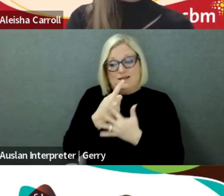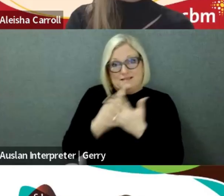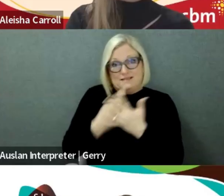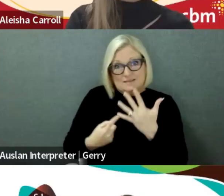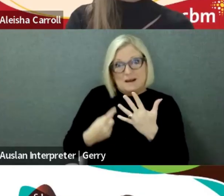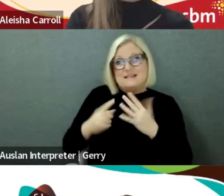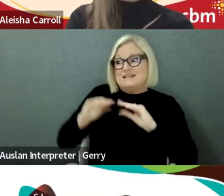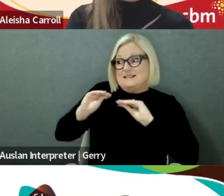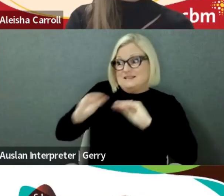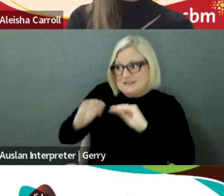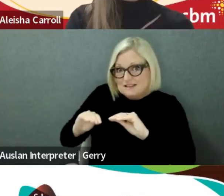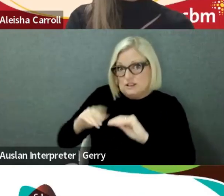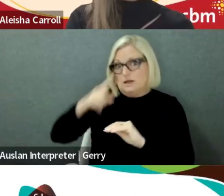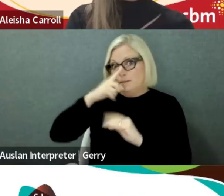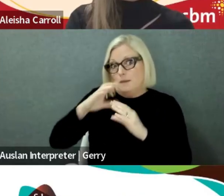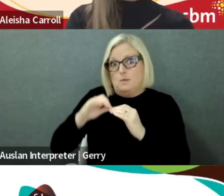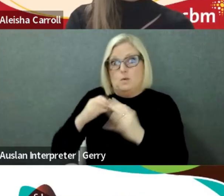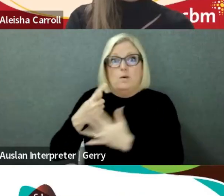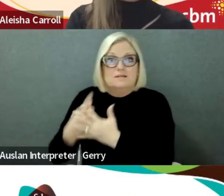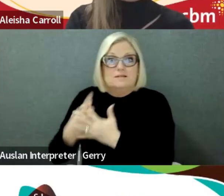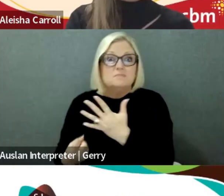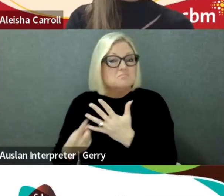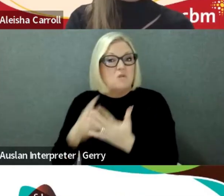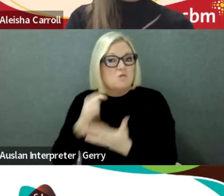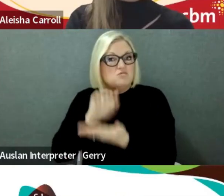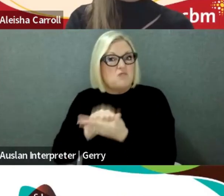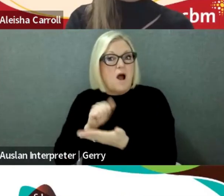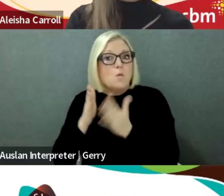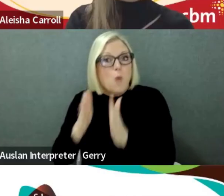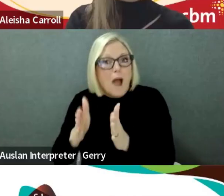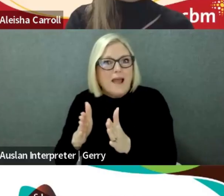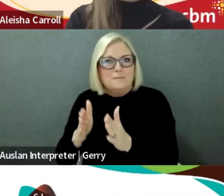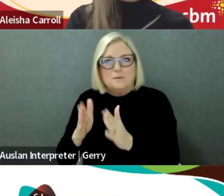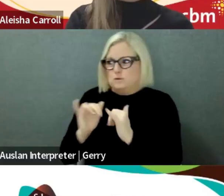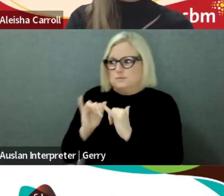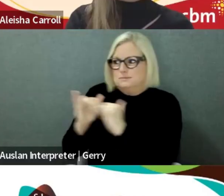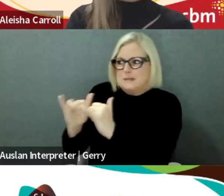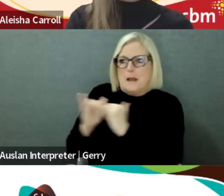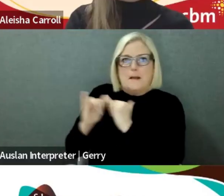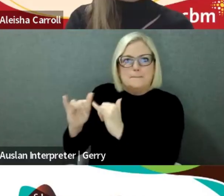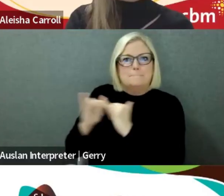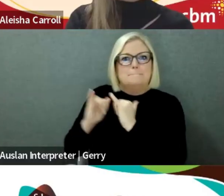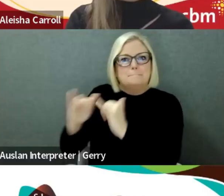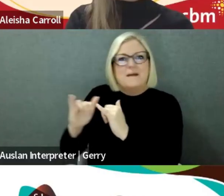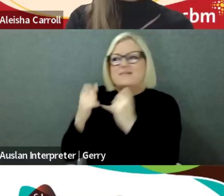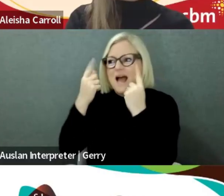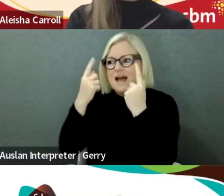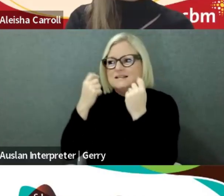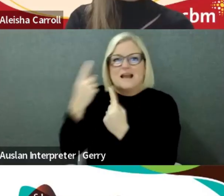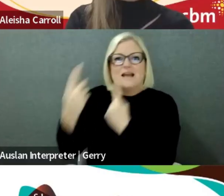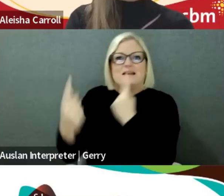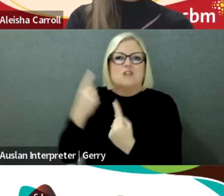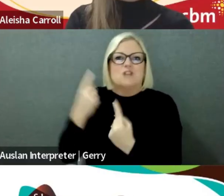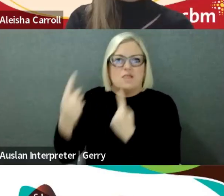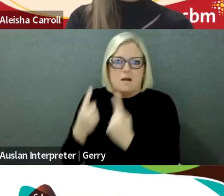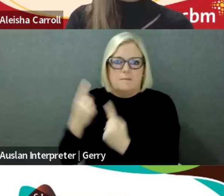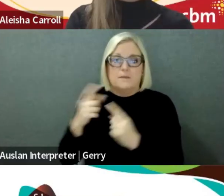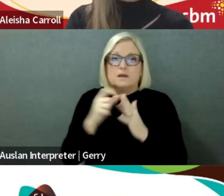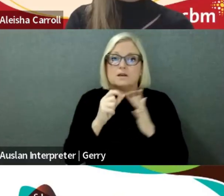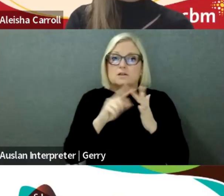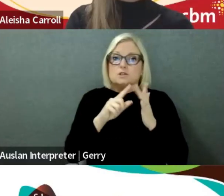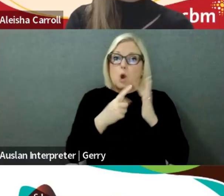by changing mindsets through training, awareness, peer support, community